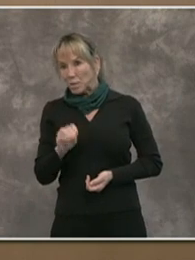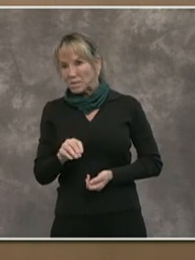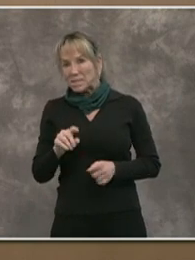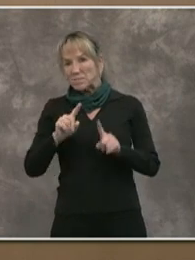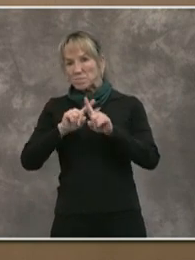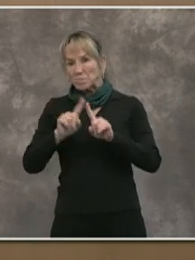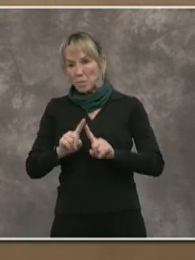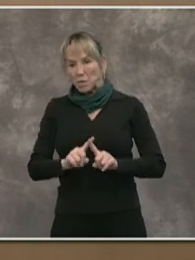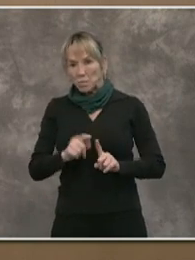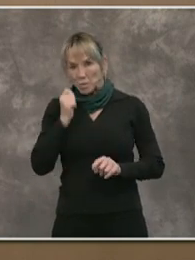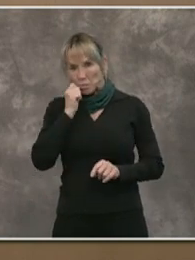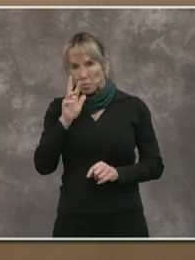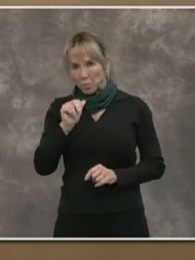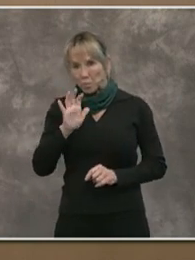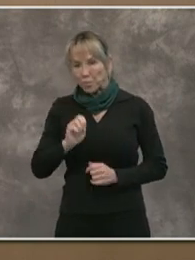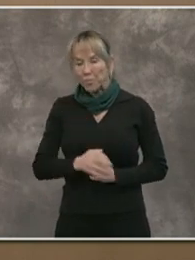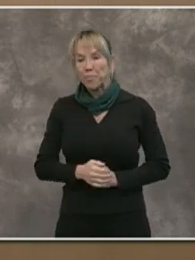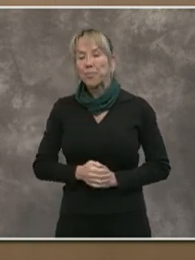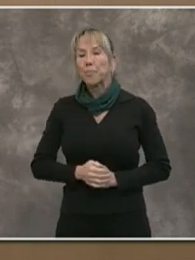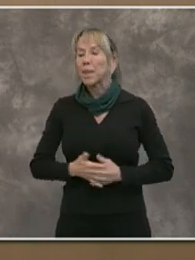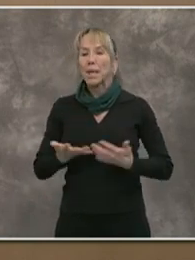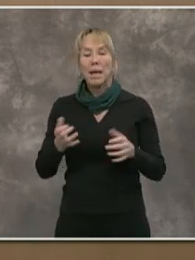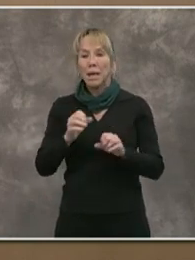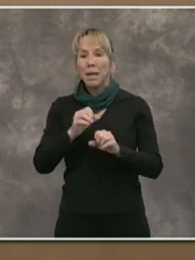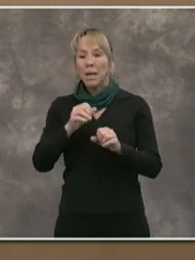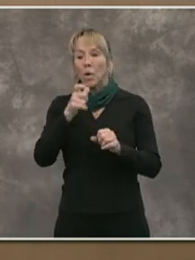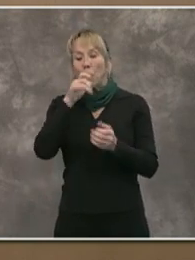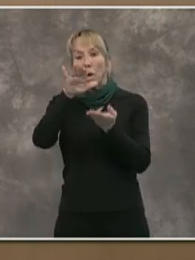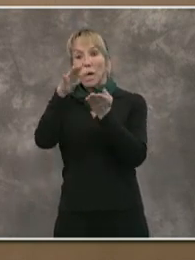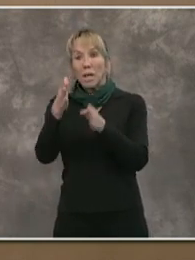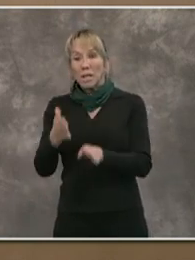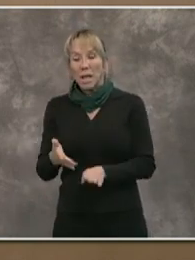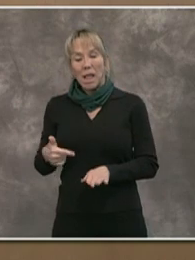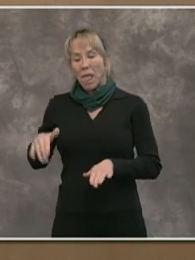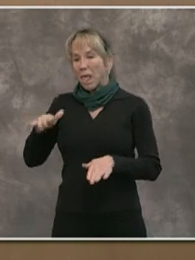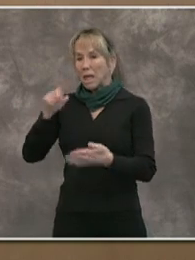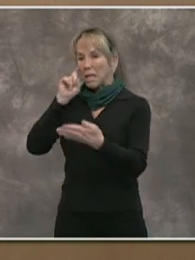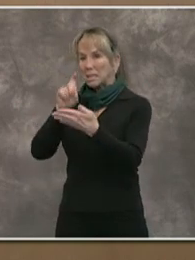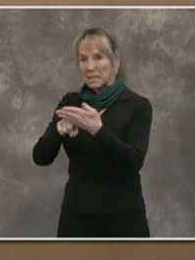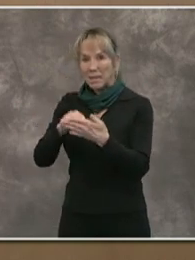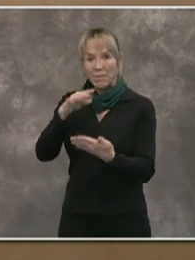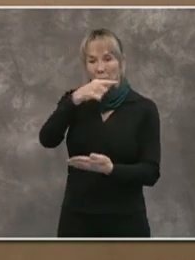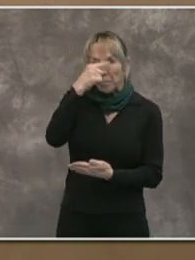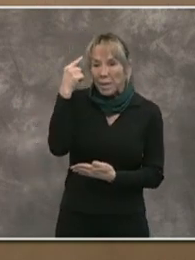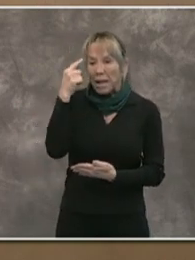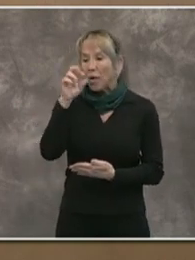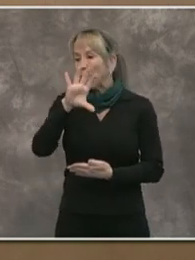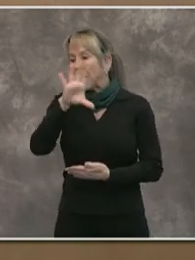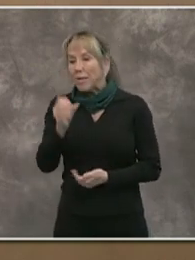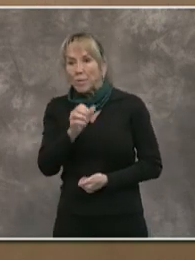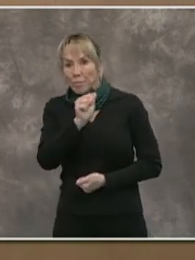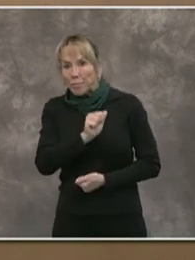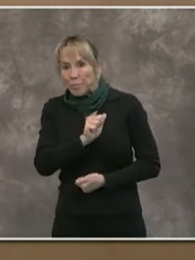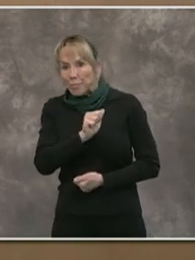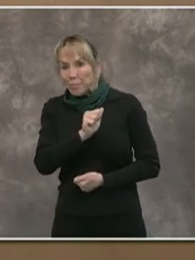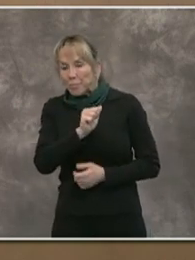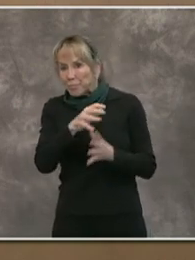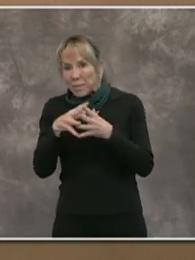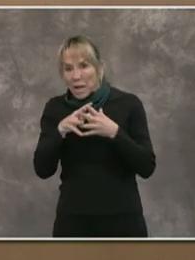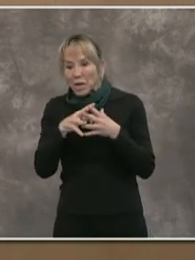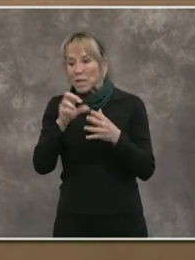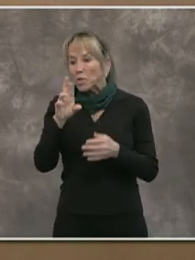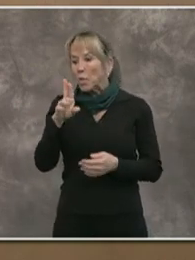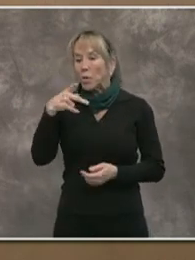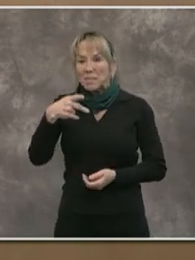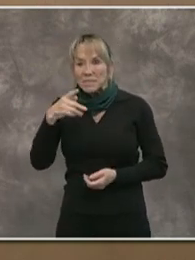multiple races, and none of the deaths have yet to be identified as Black or African Americans, Pacific Islanders, or